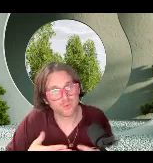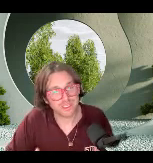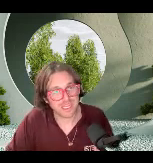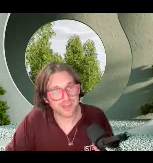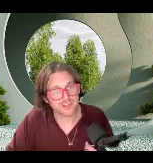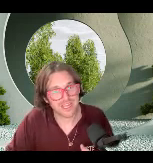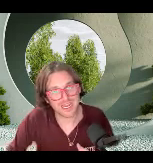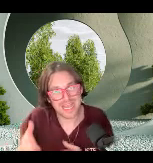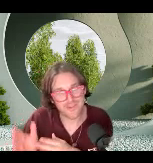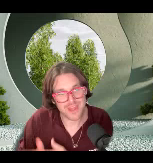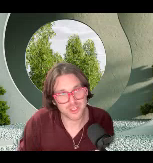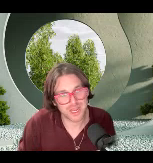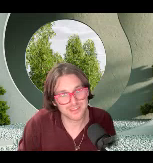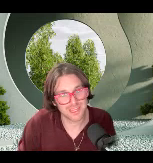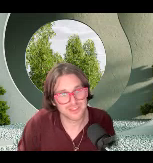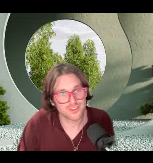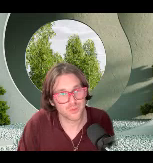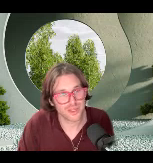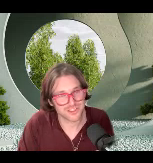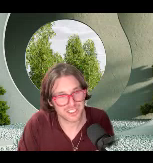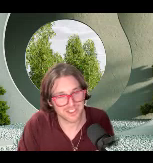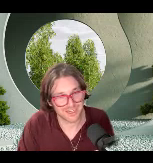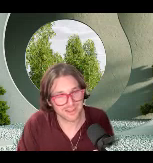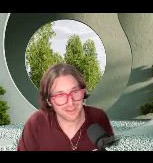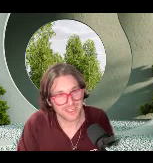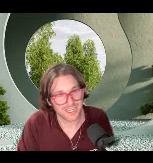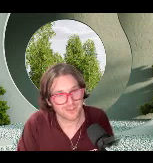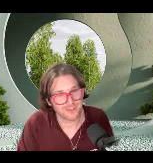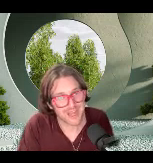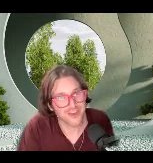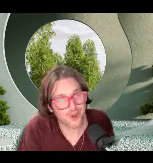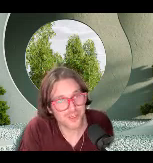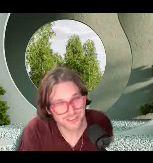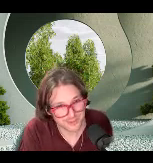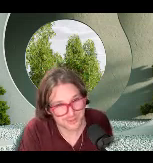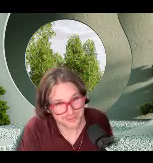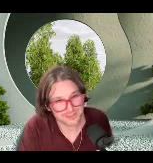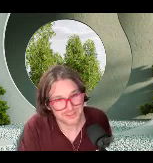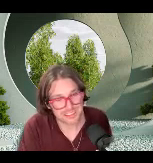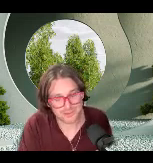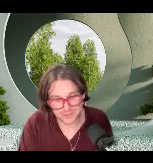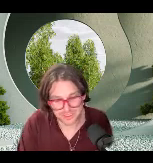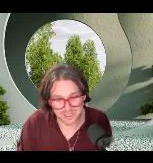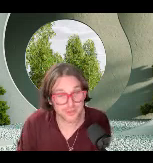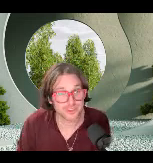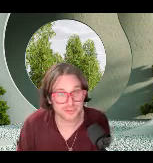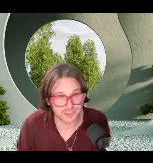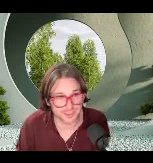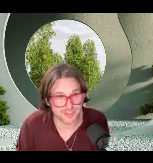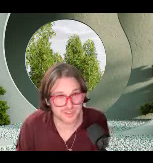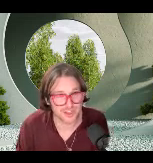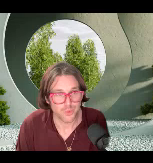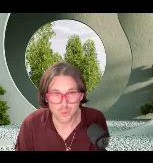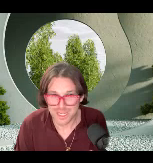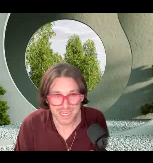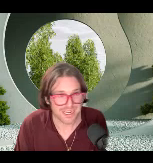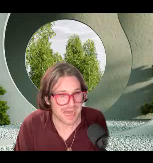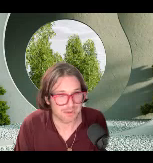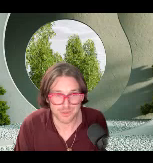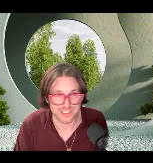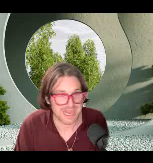lives? And really understanding how that translates to what you're teaching. If you do not know your students, if you do not know your